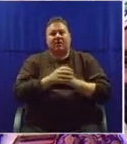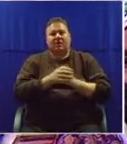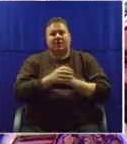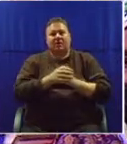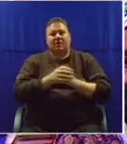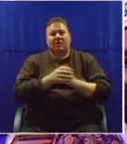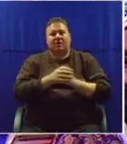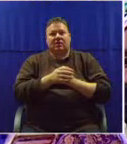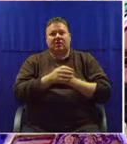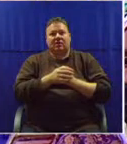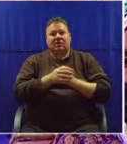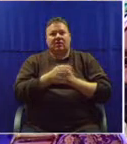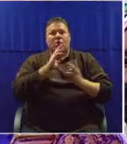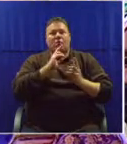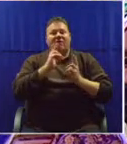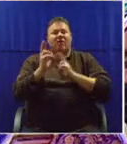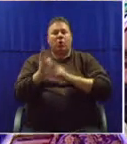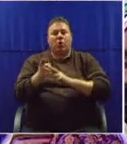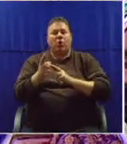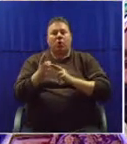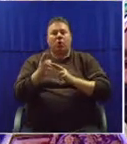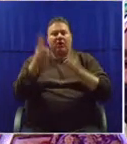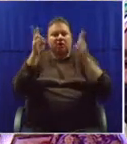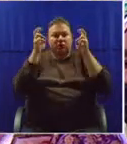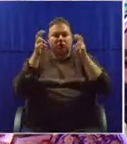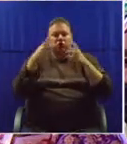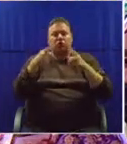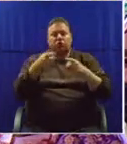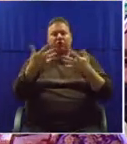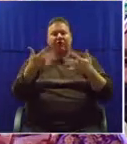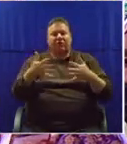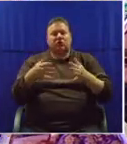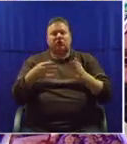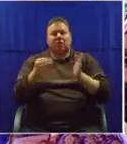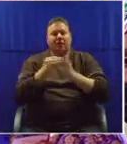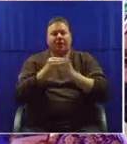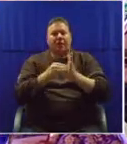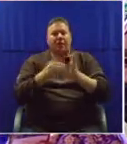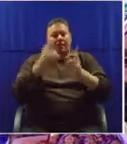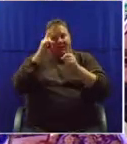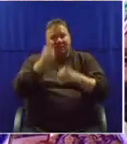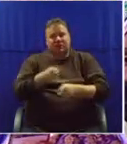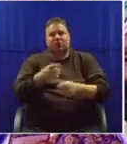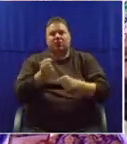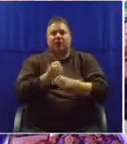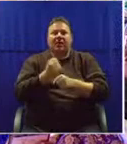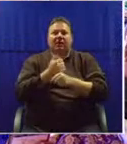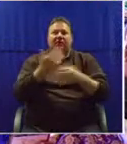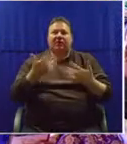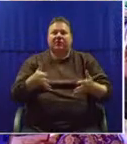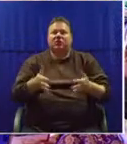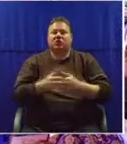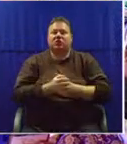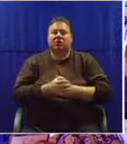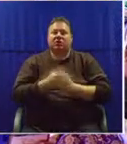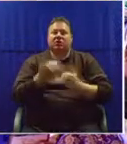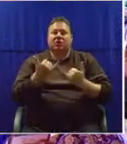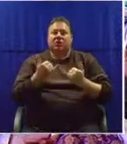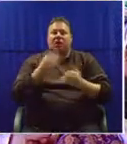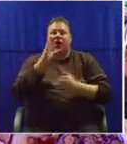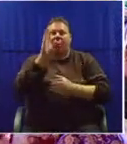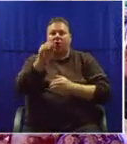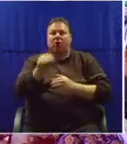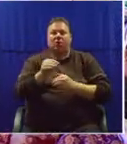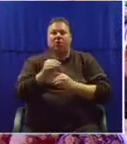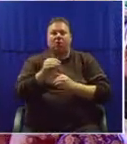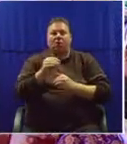to the matter that you have already ruled, which is relating to the president and the Palapala House. So what we are requesting,